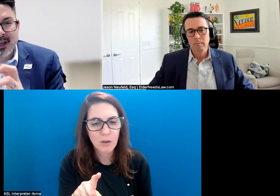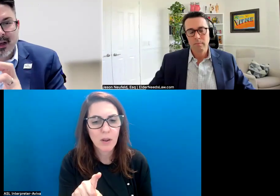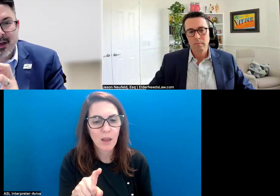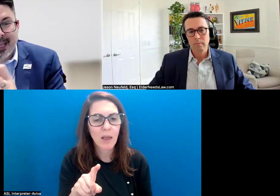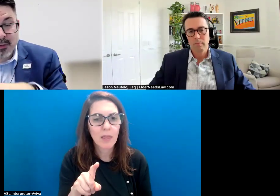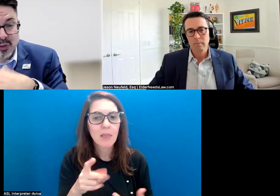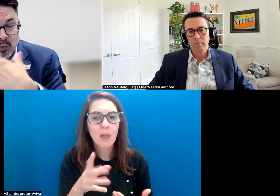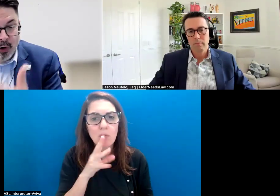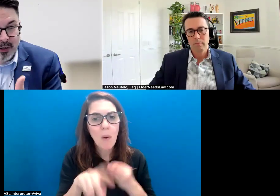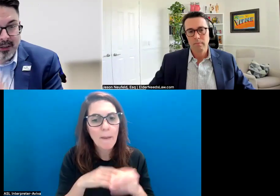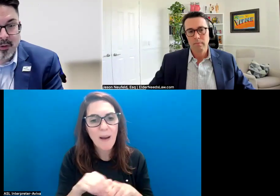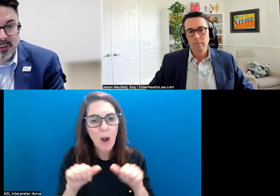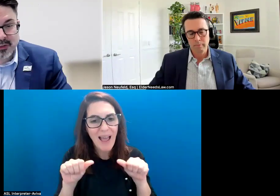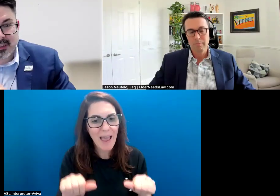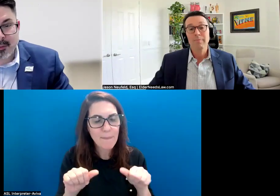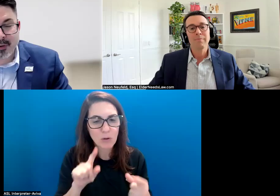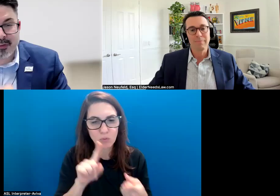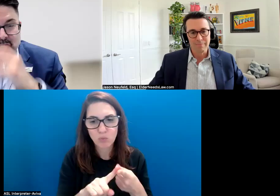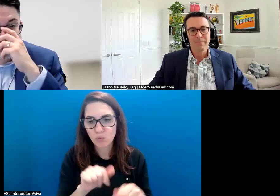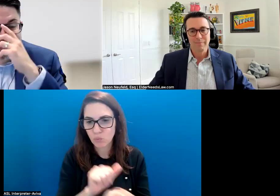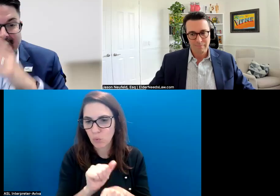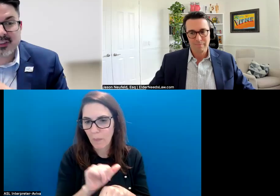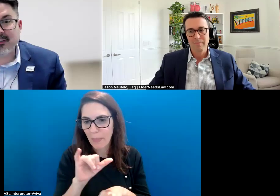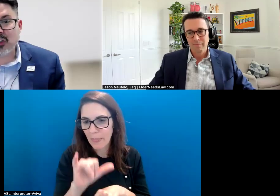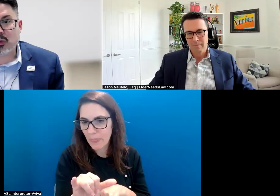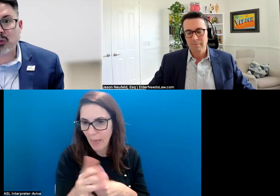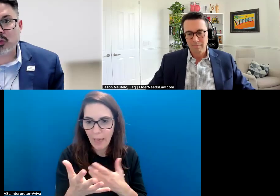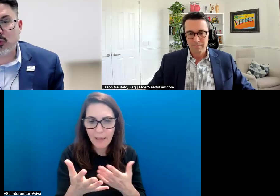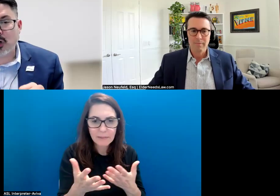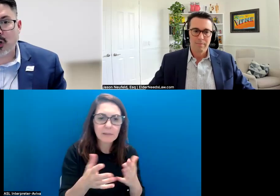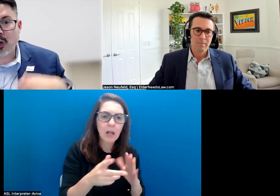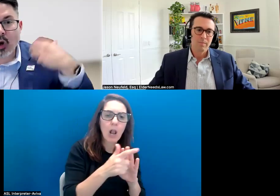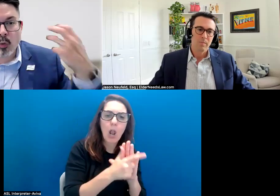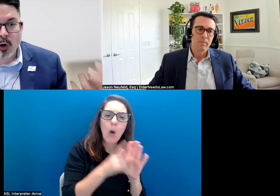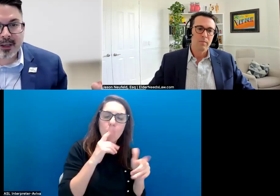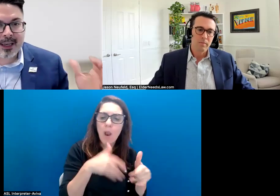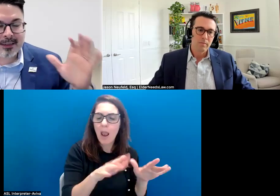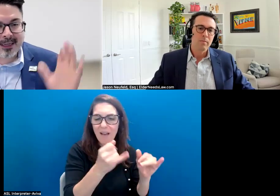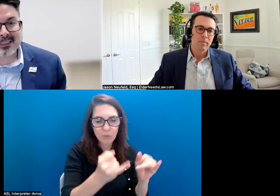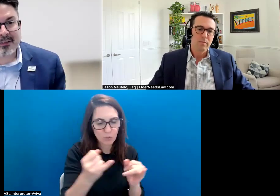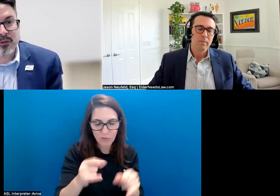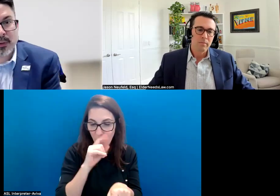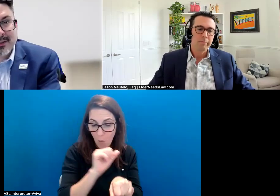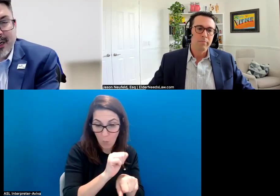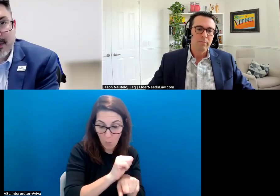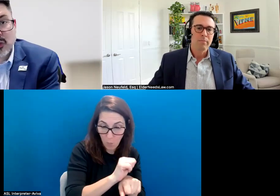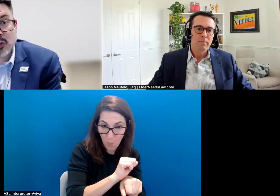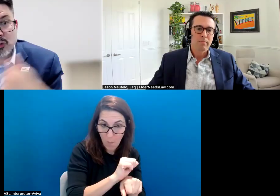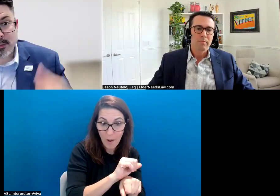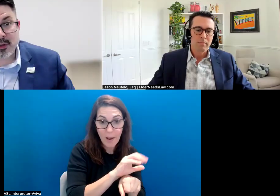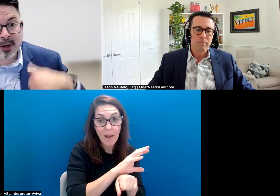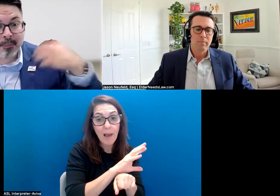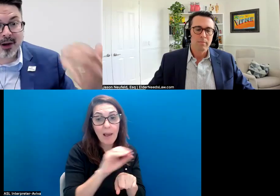about able to work, which is a Mhm. provision that allows individuals who are working and not saving for retirement